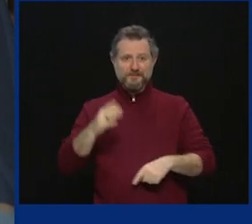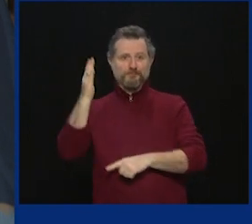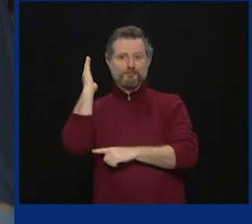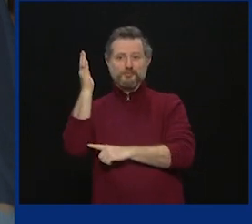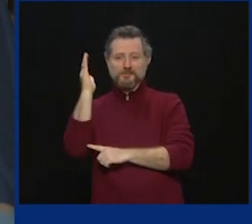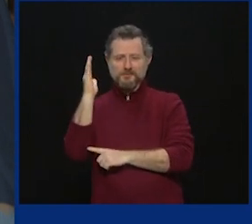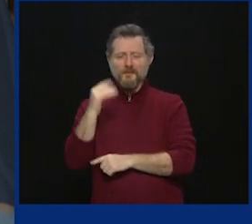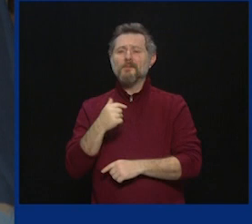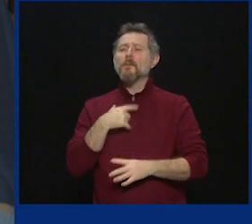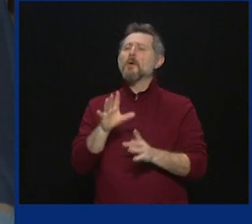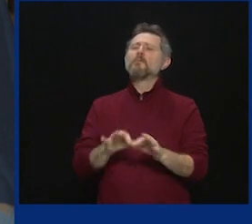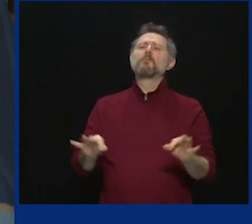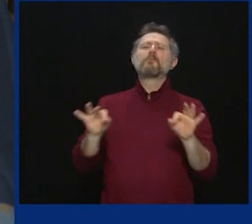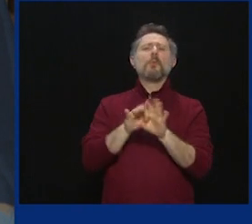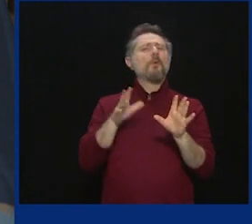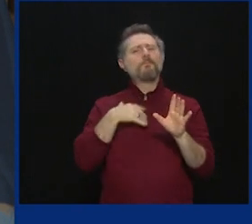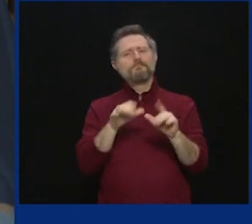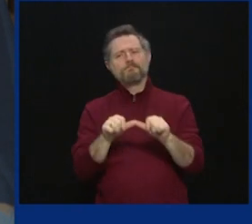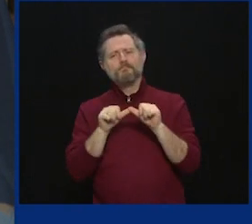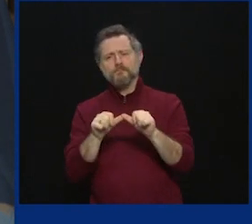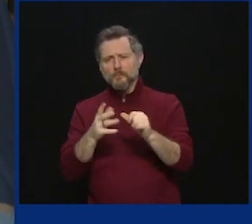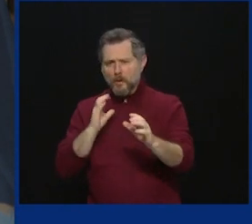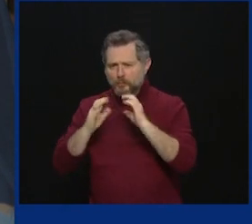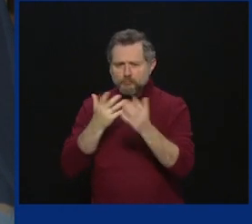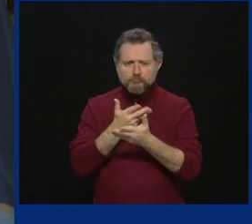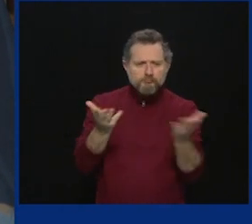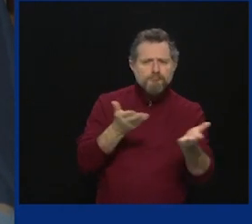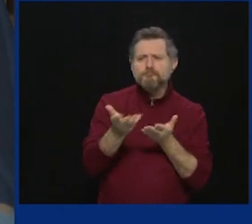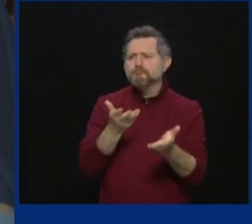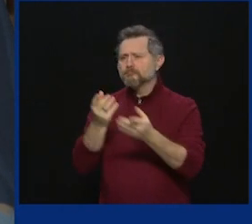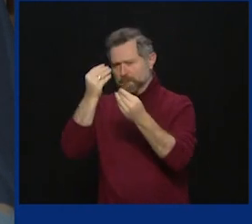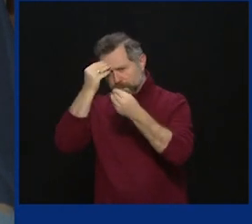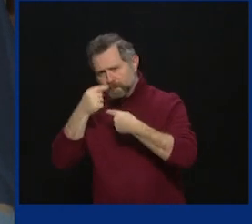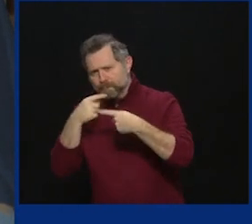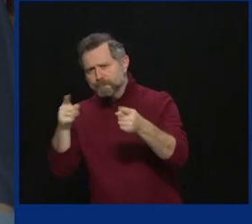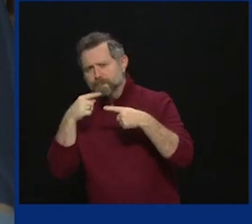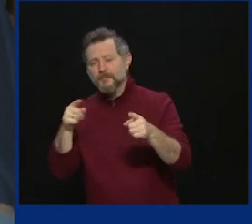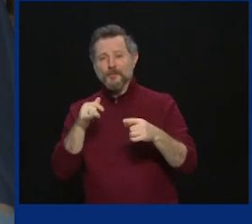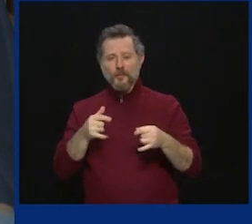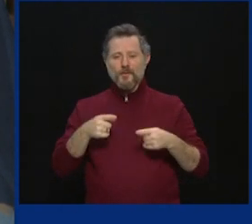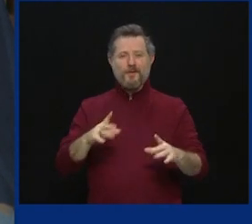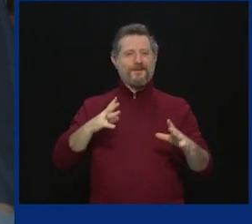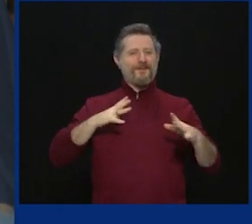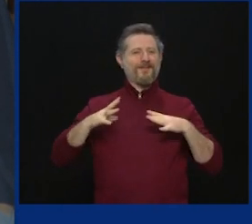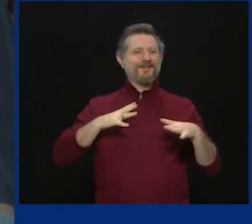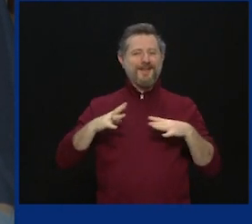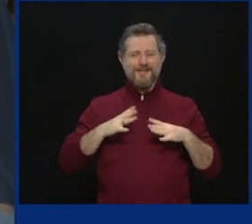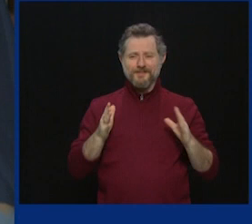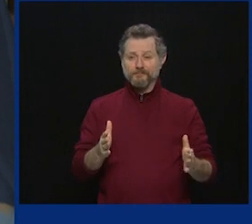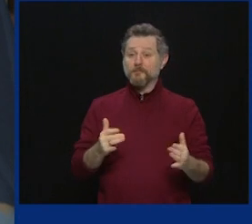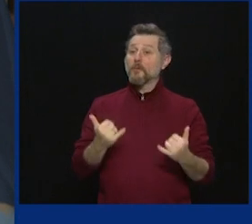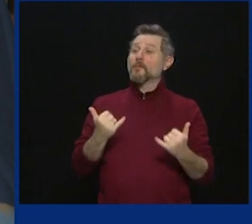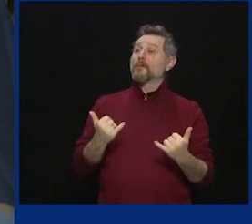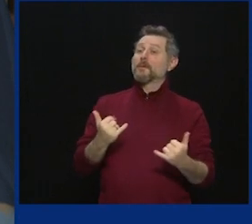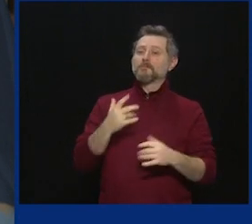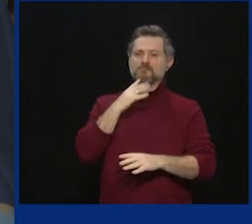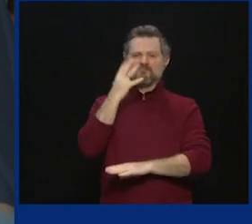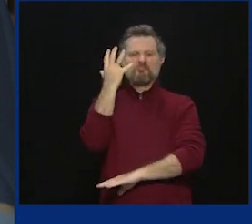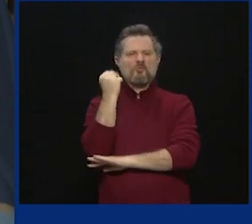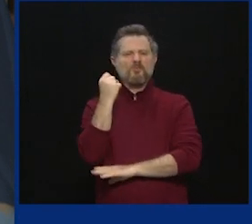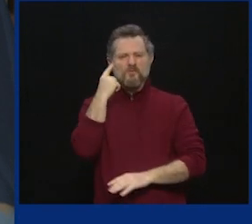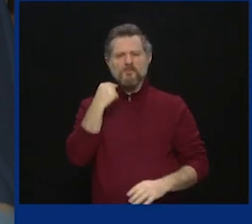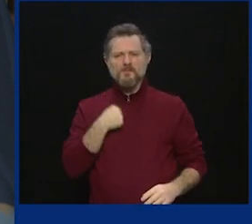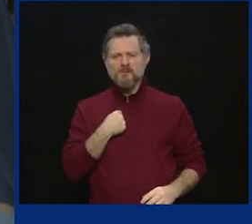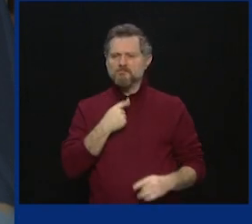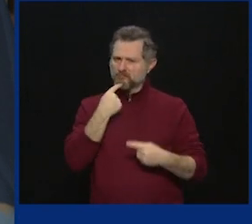stay in close communication with New Yorkers during this holiday time. Today also marks a milestone for me. It is my 4 months